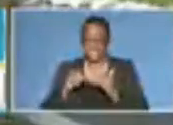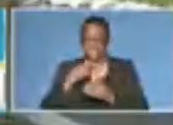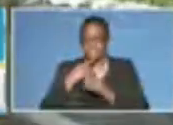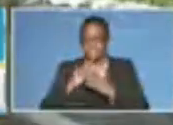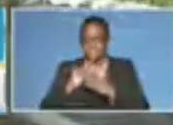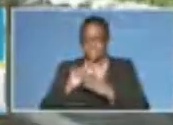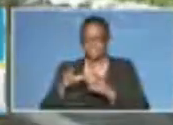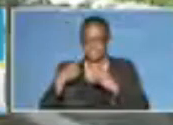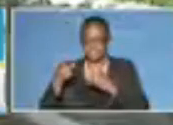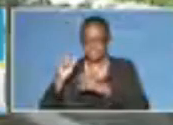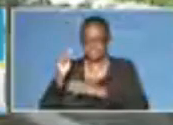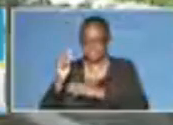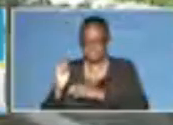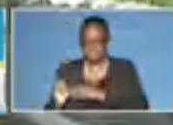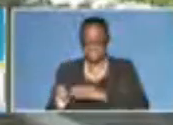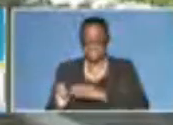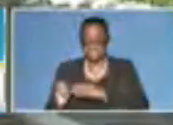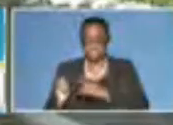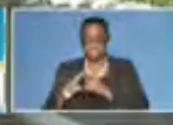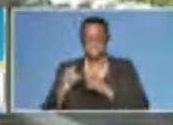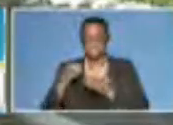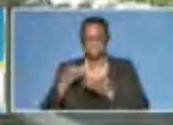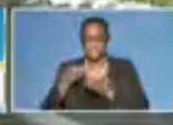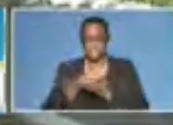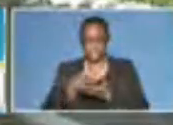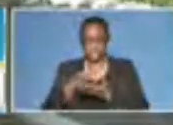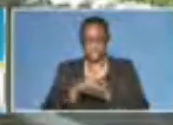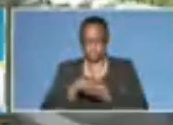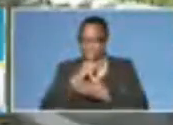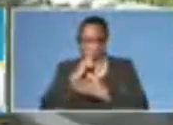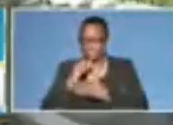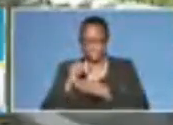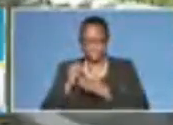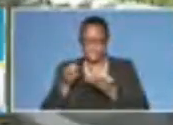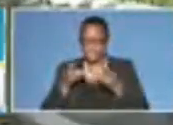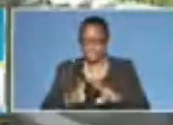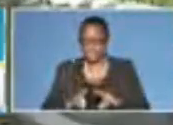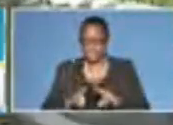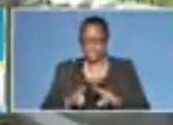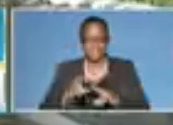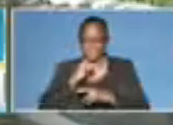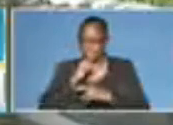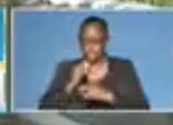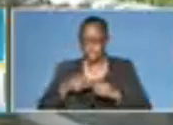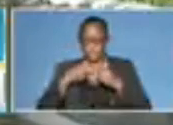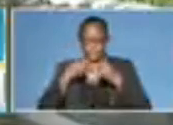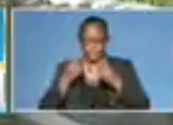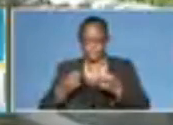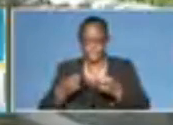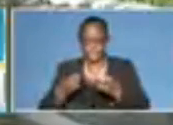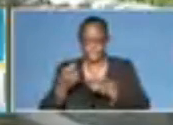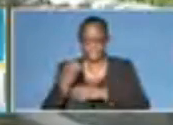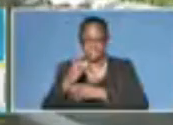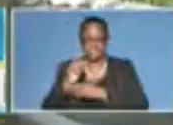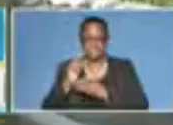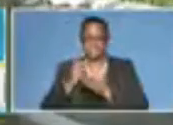VAT to inland revenue, but that is not happening. The majority of the vessels are not paying the 10% VAT. So when